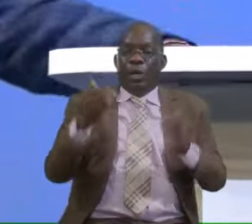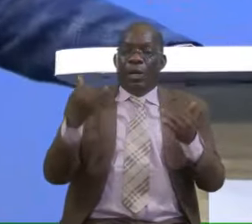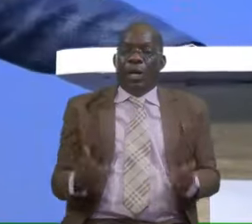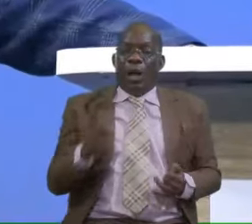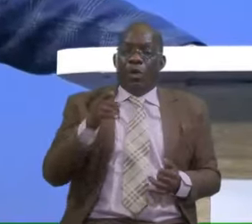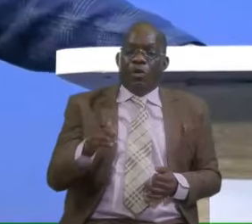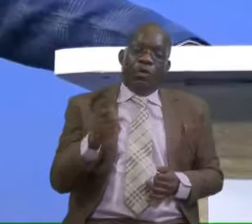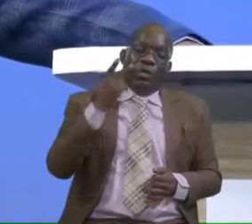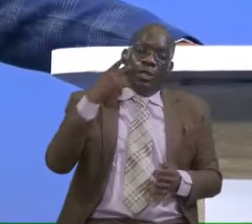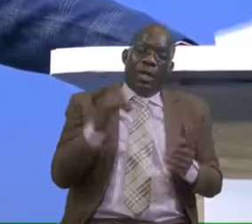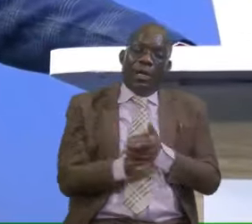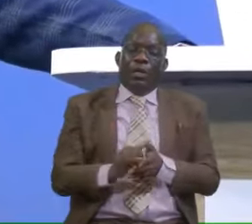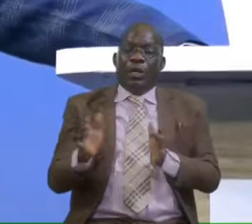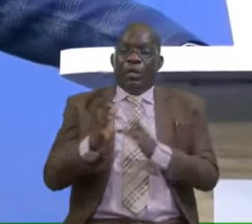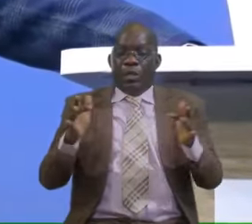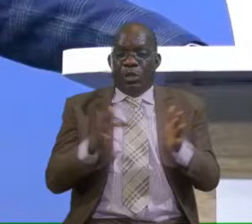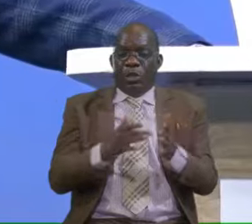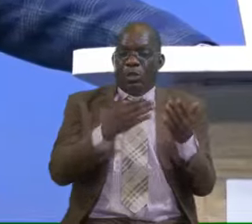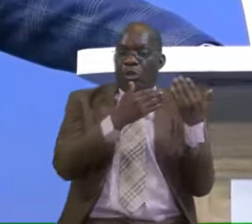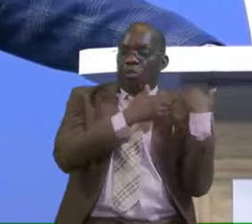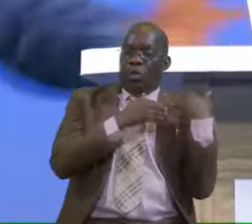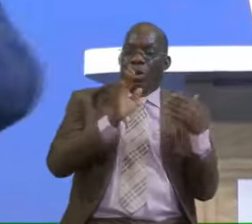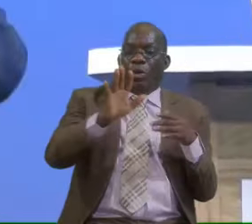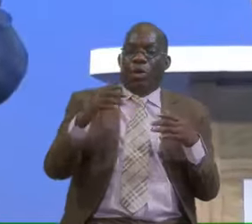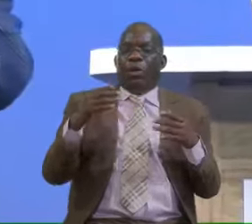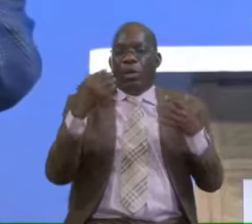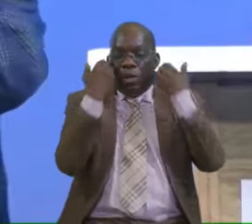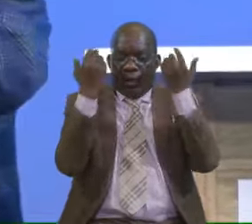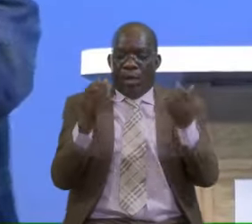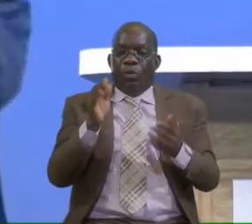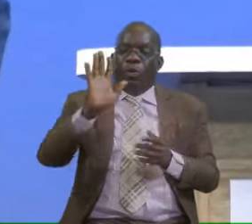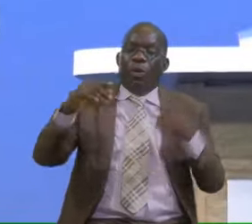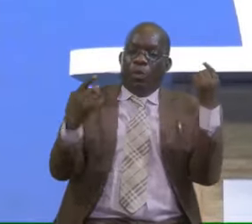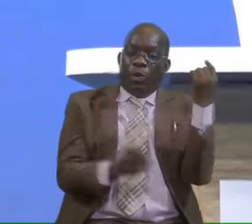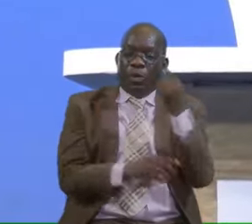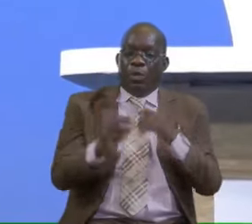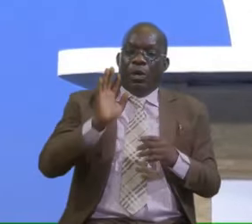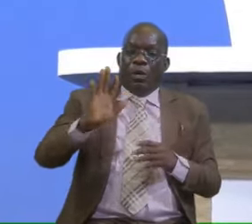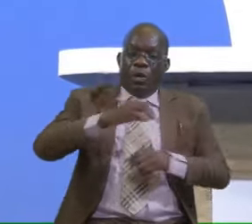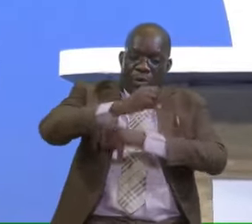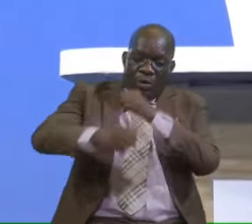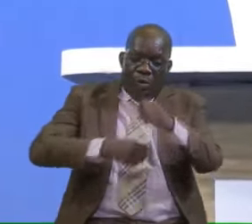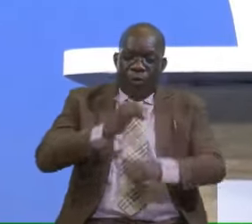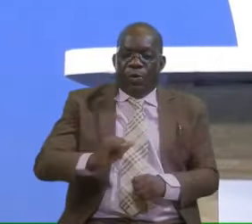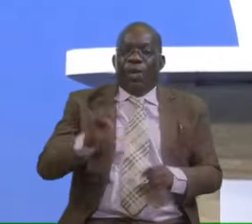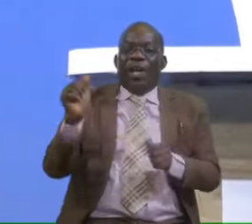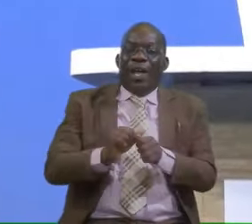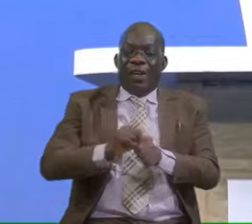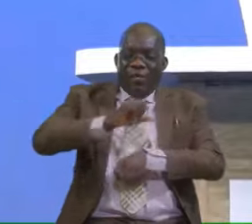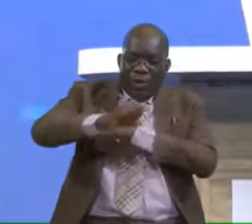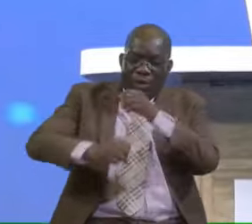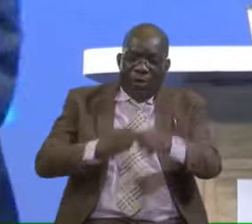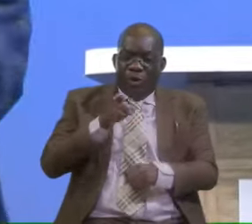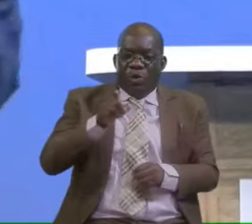your punishment, he bore your shame, he bore your suffering, and every suffering should have had